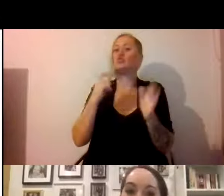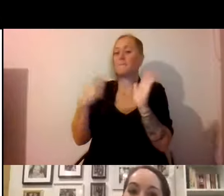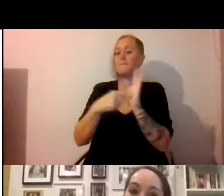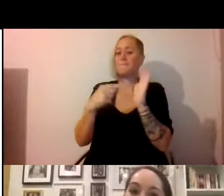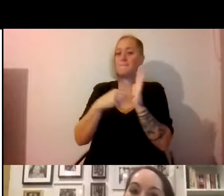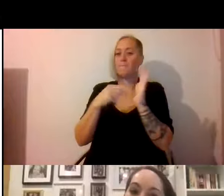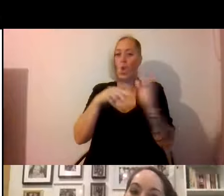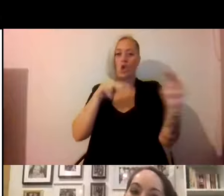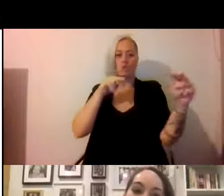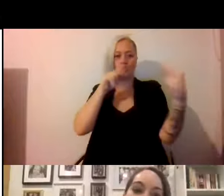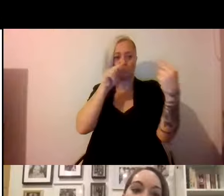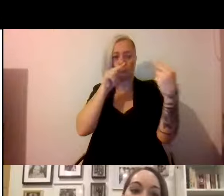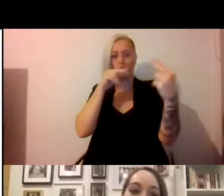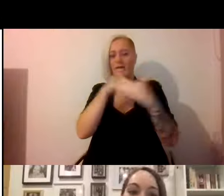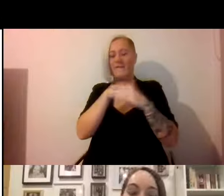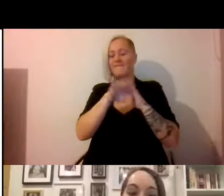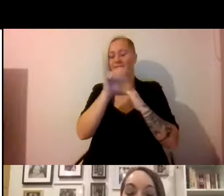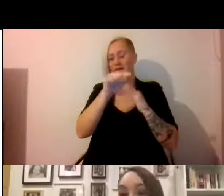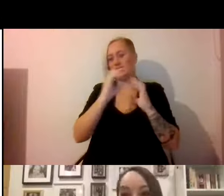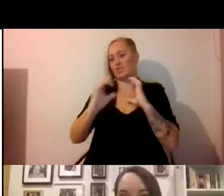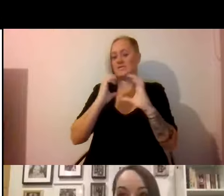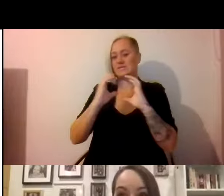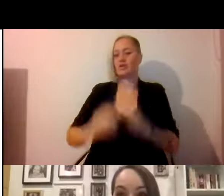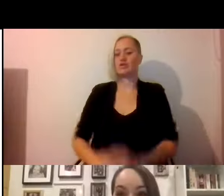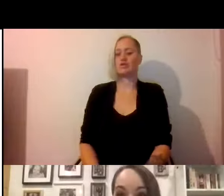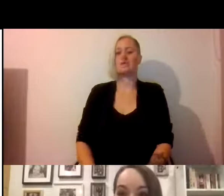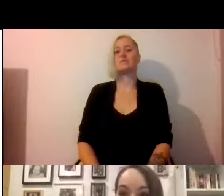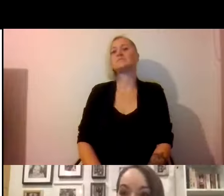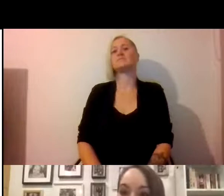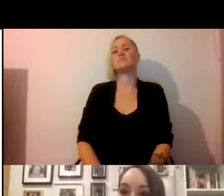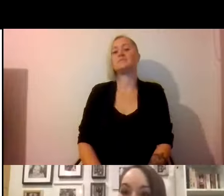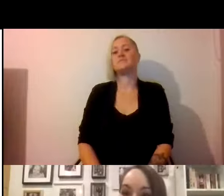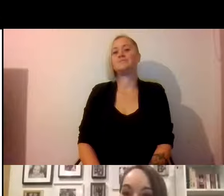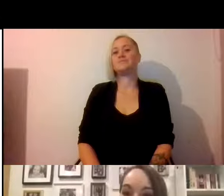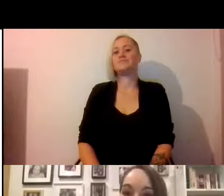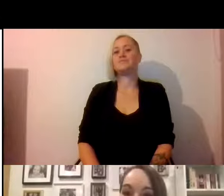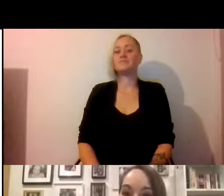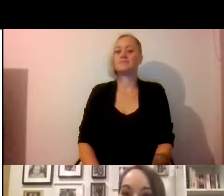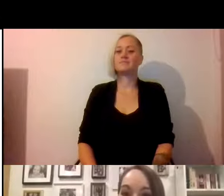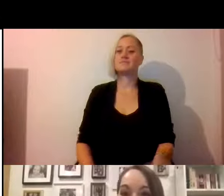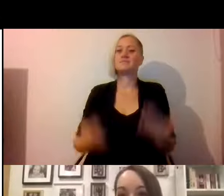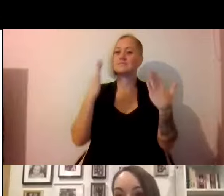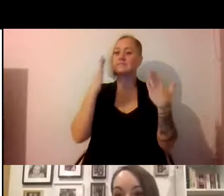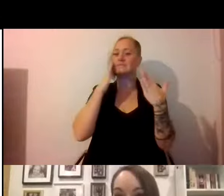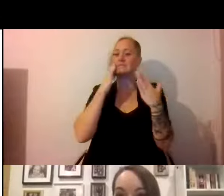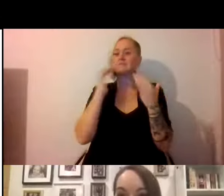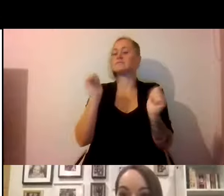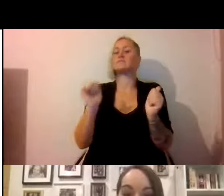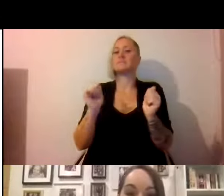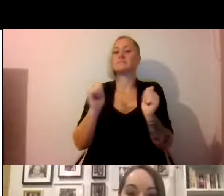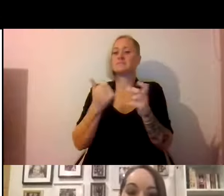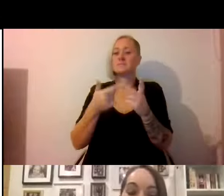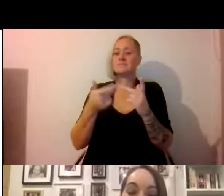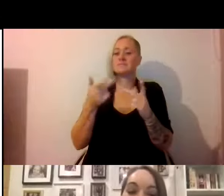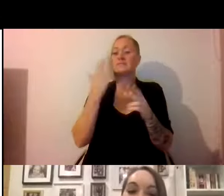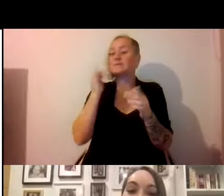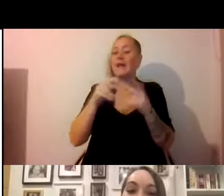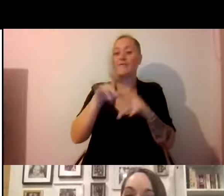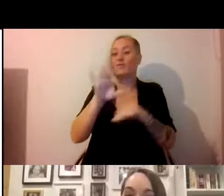these conversations. But even if you're not signing, it's a sign of respect for the deaf person to just maintain some eye contact